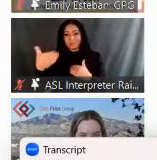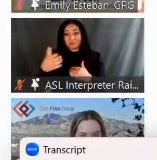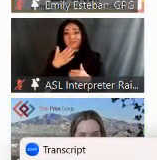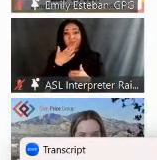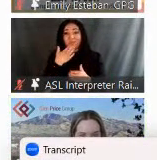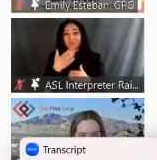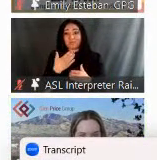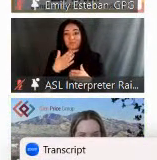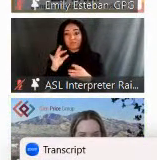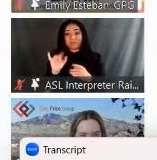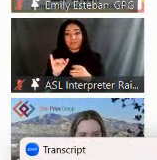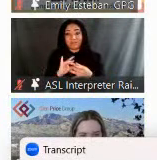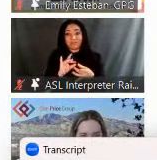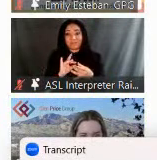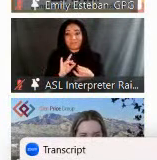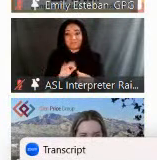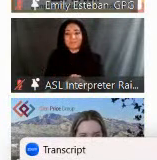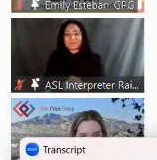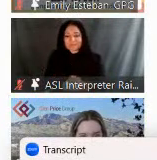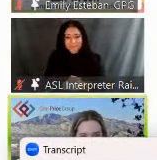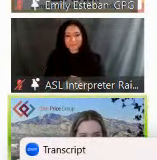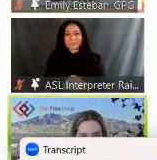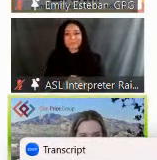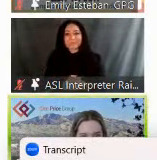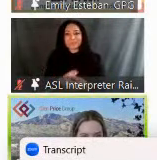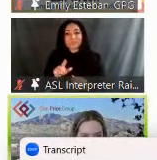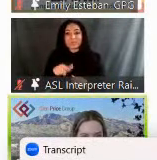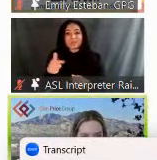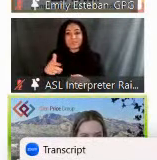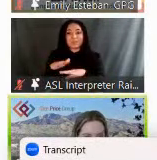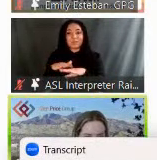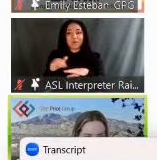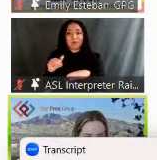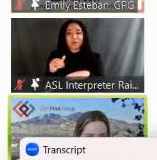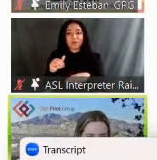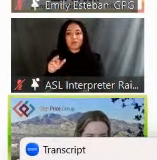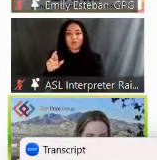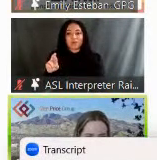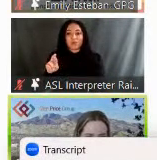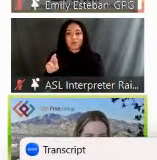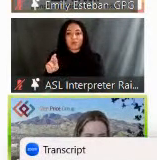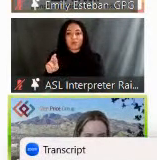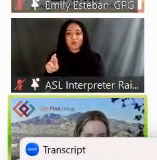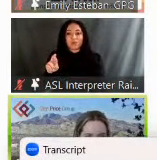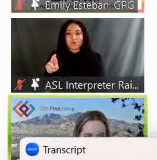you. And next, I'm going to go ahead and call on Radha Bala.